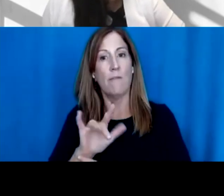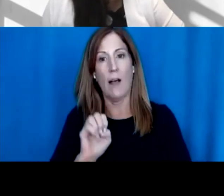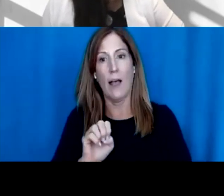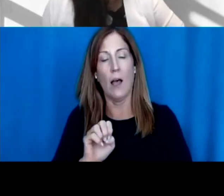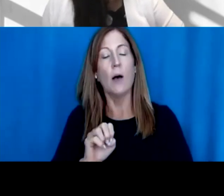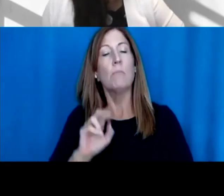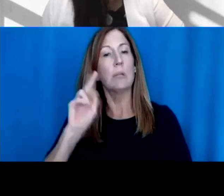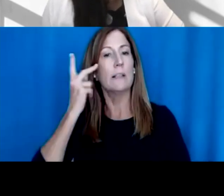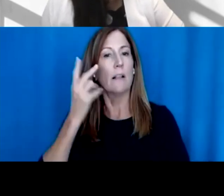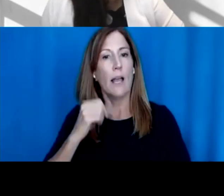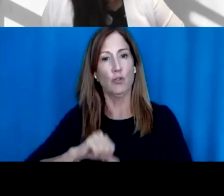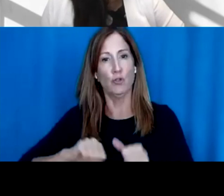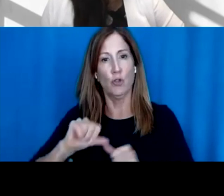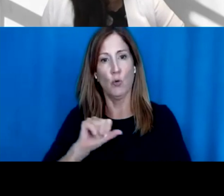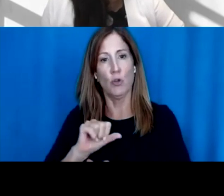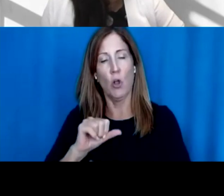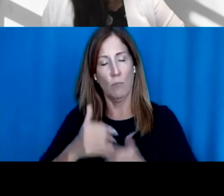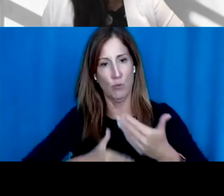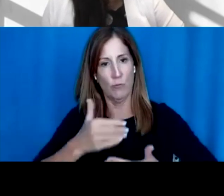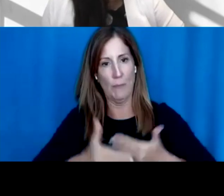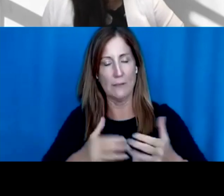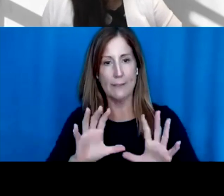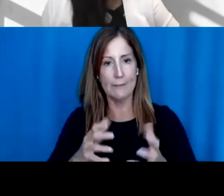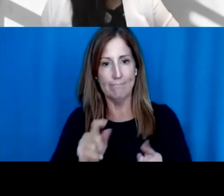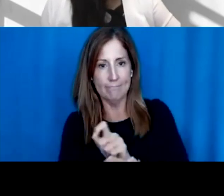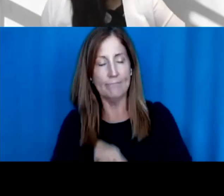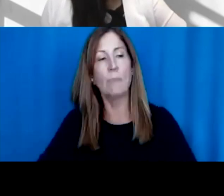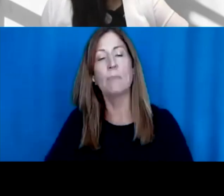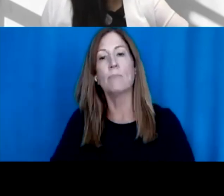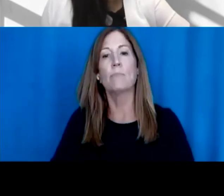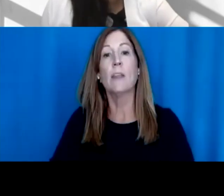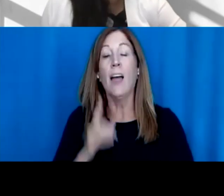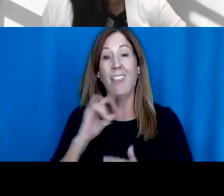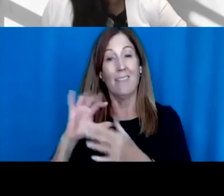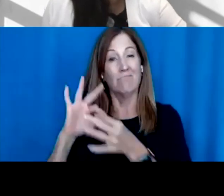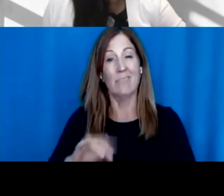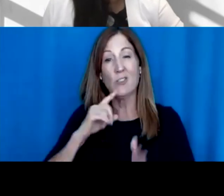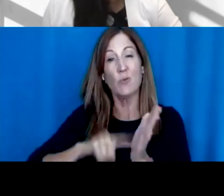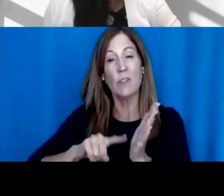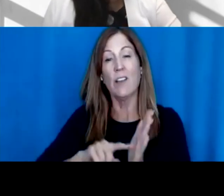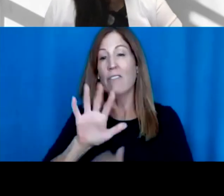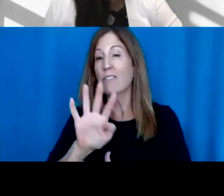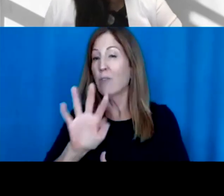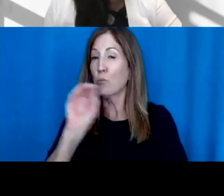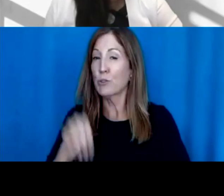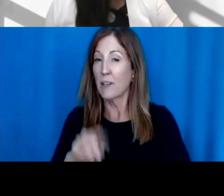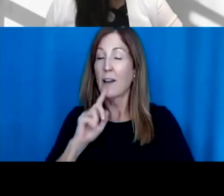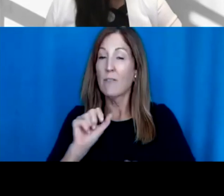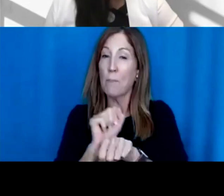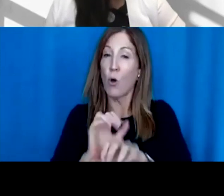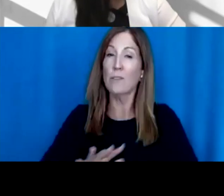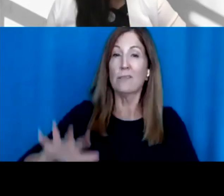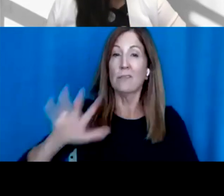movements. So it says, according to the research, 54% of employees globally believe